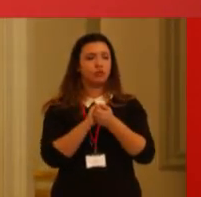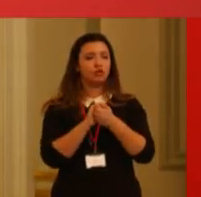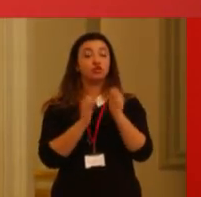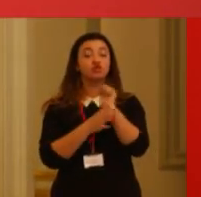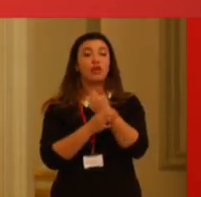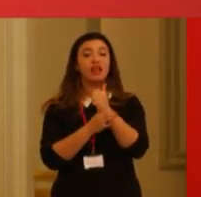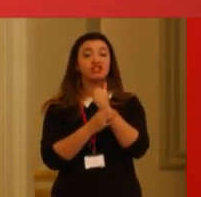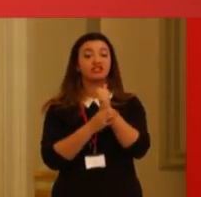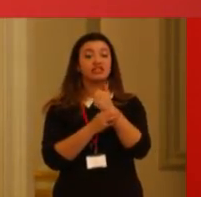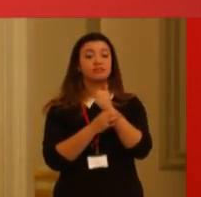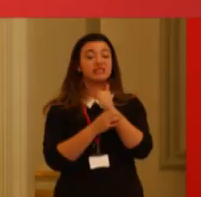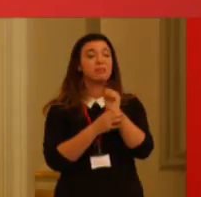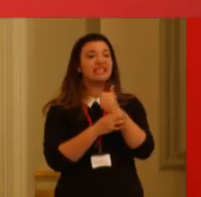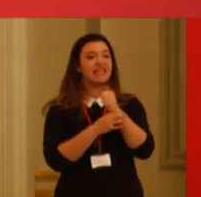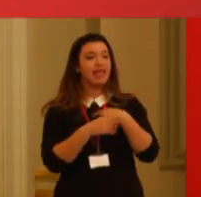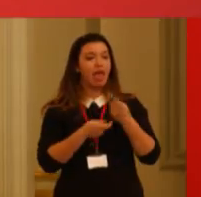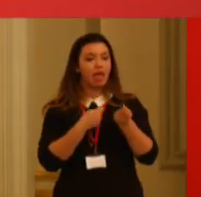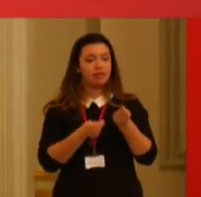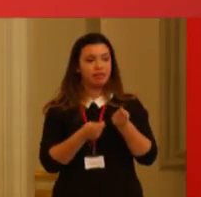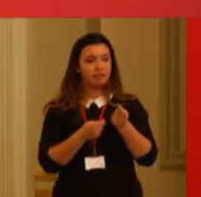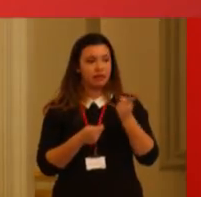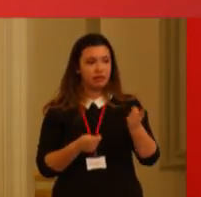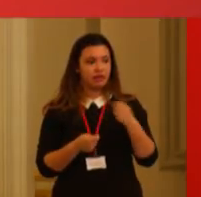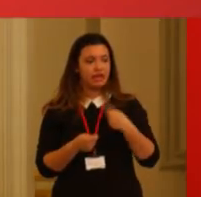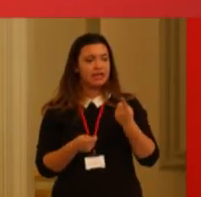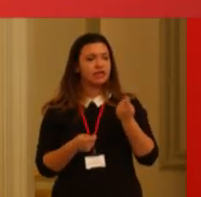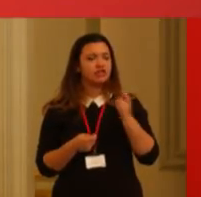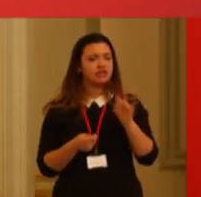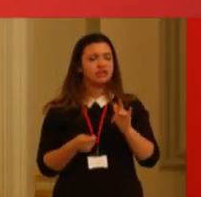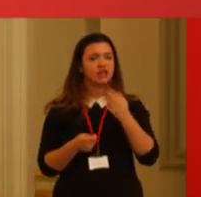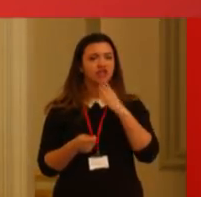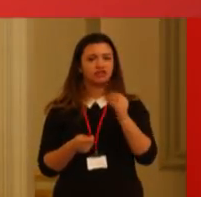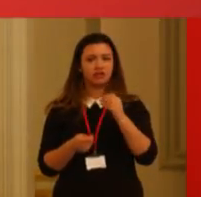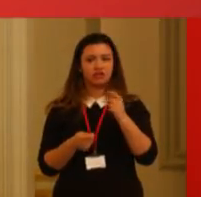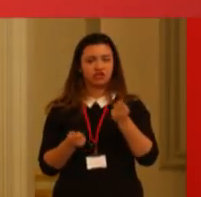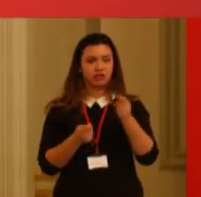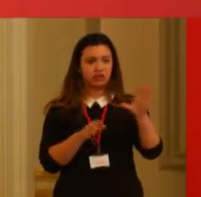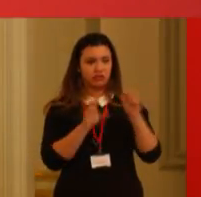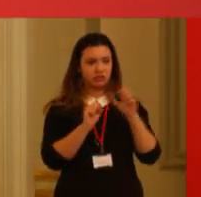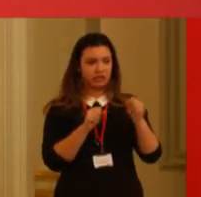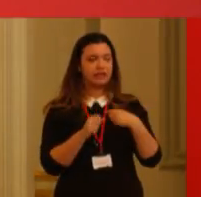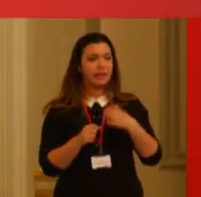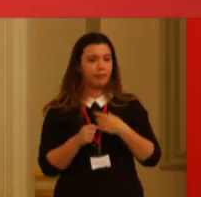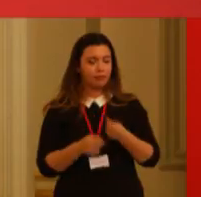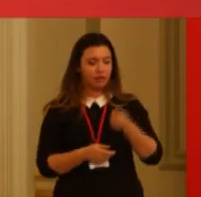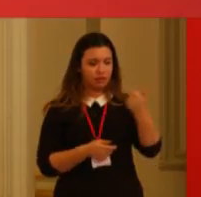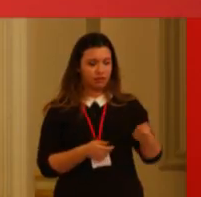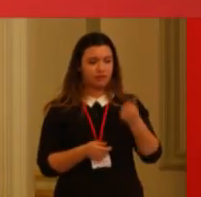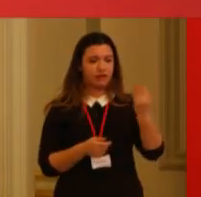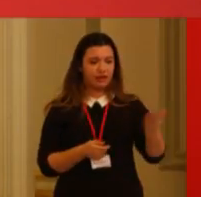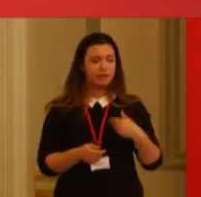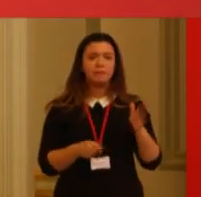the Turkish Assembly of Chambers and Exchanges were running a vocational school program.